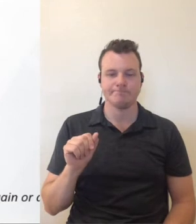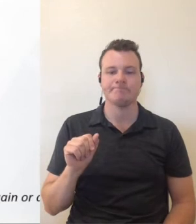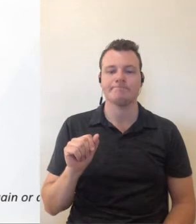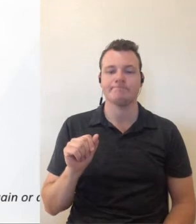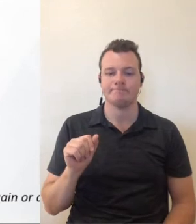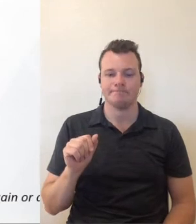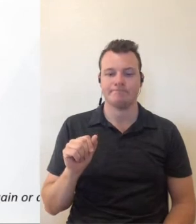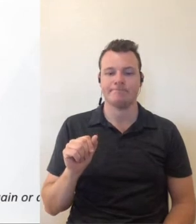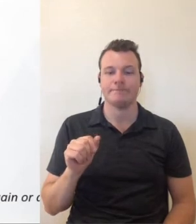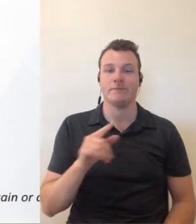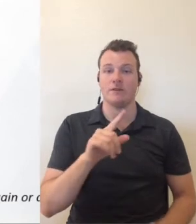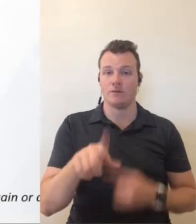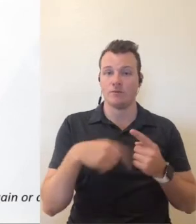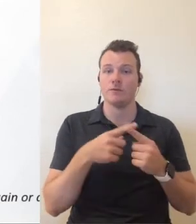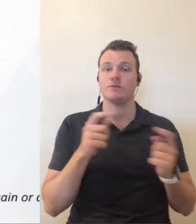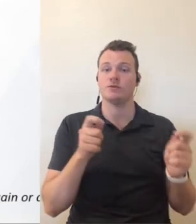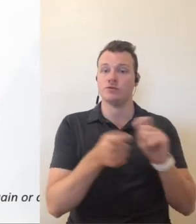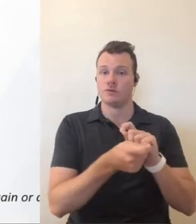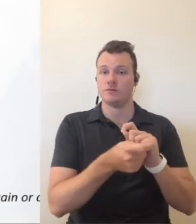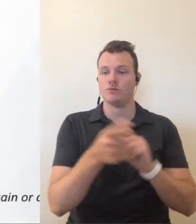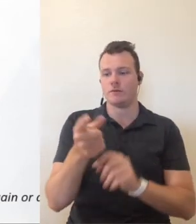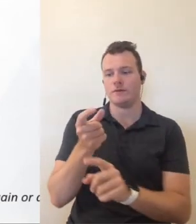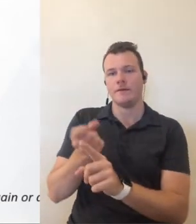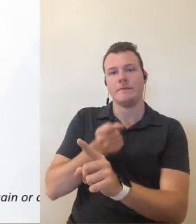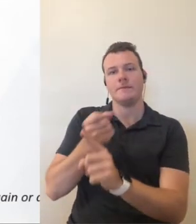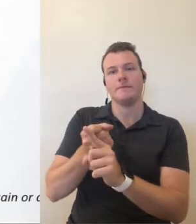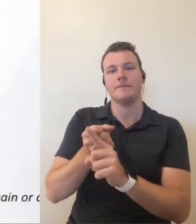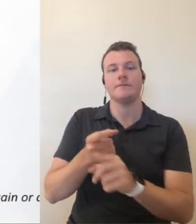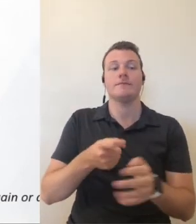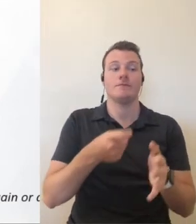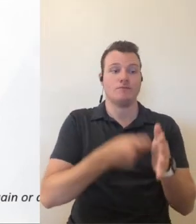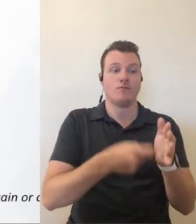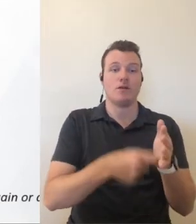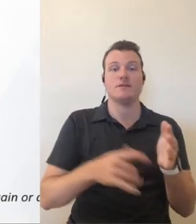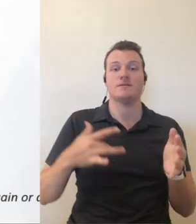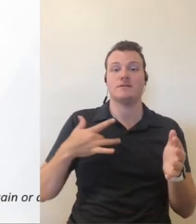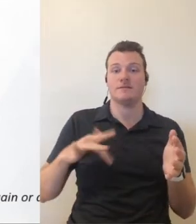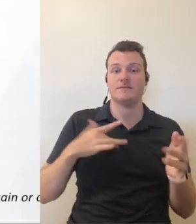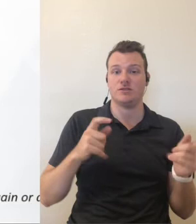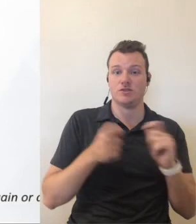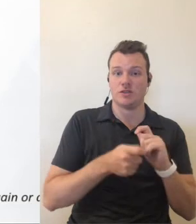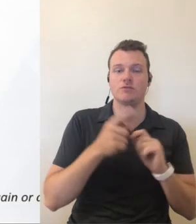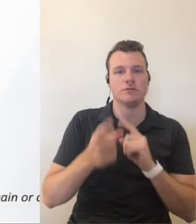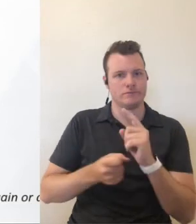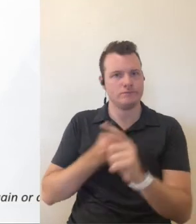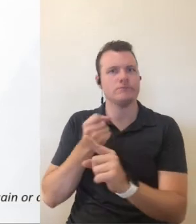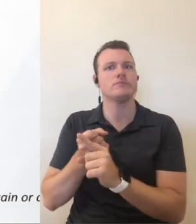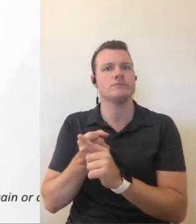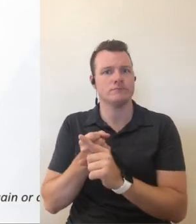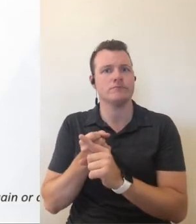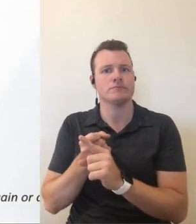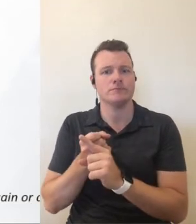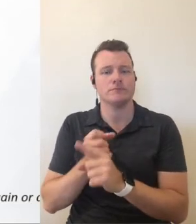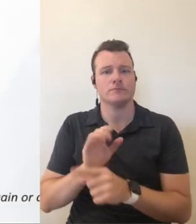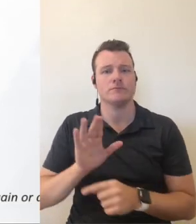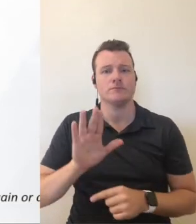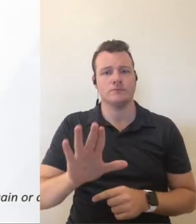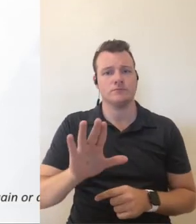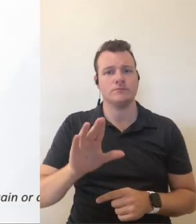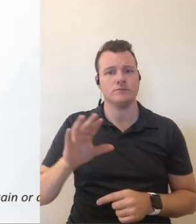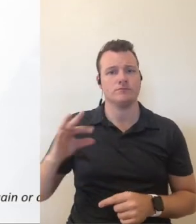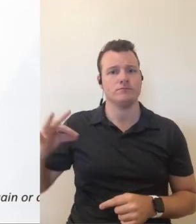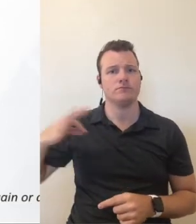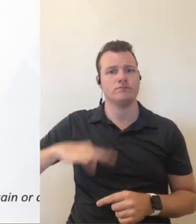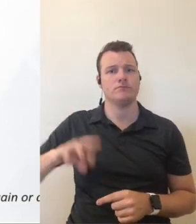changes actually impact these price sensitivity changes or values actually impact